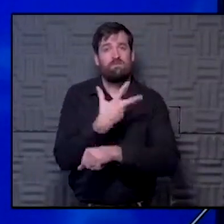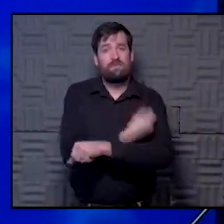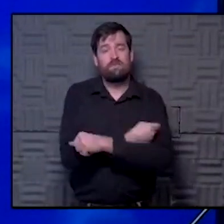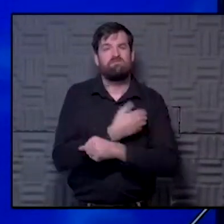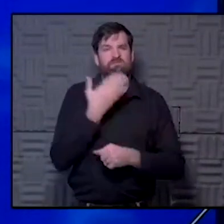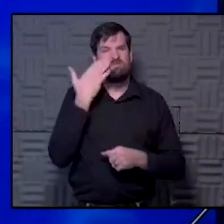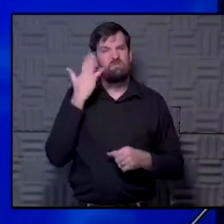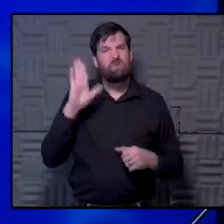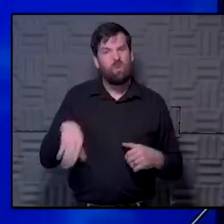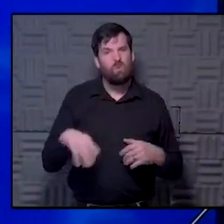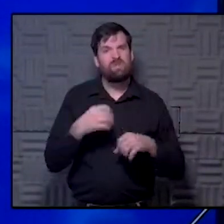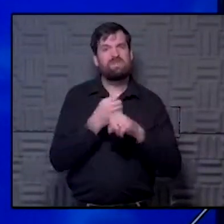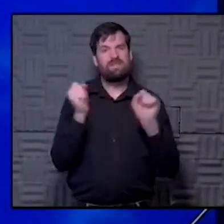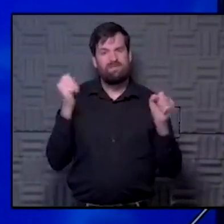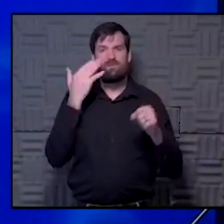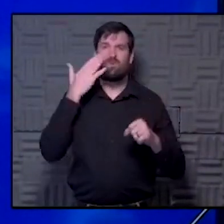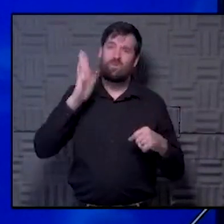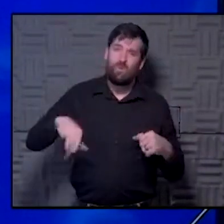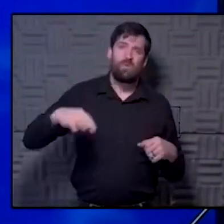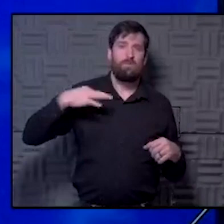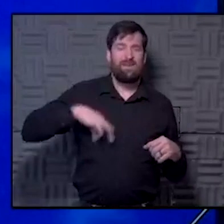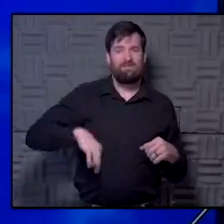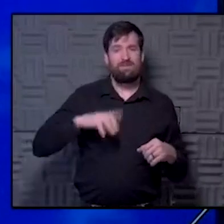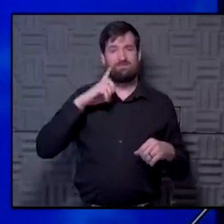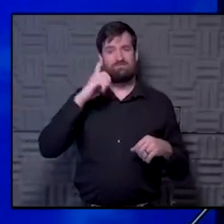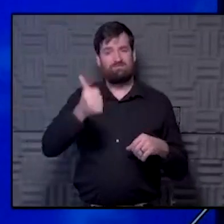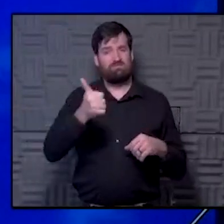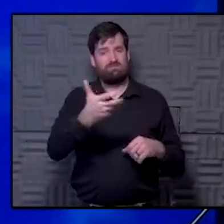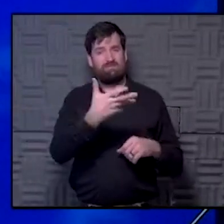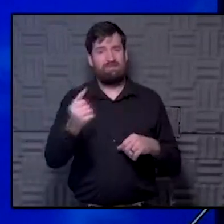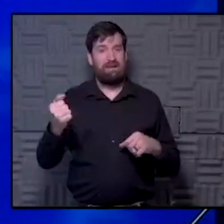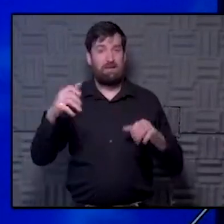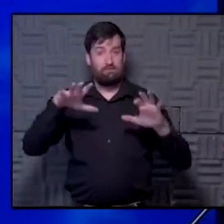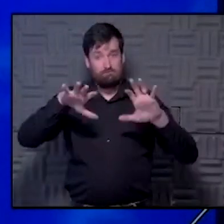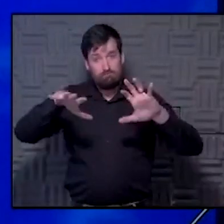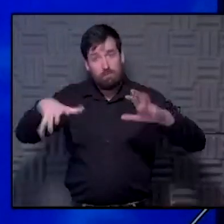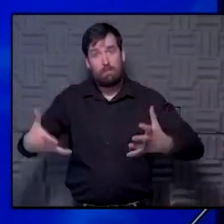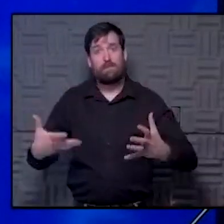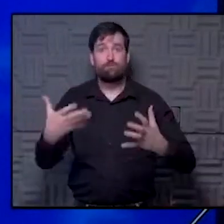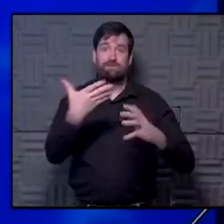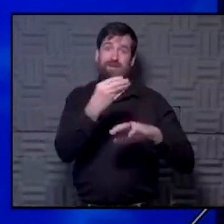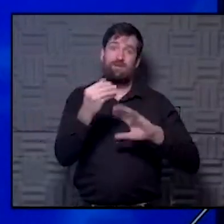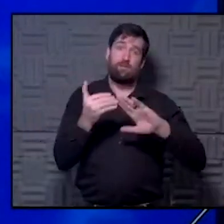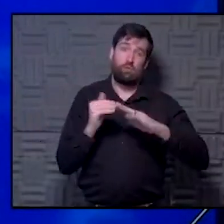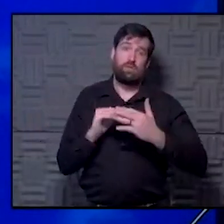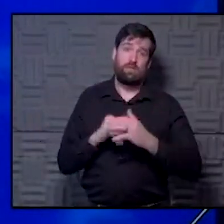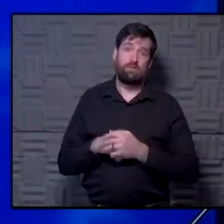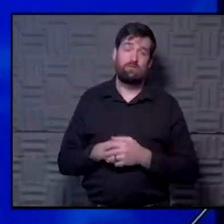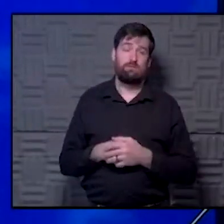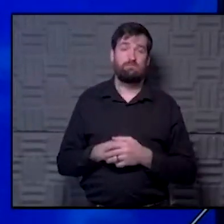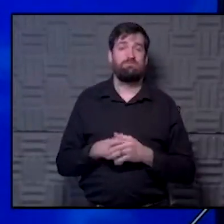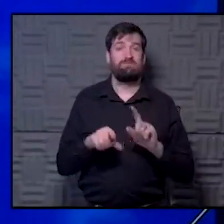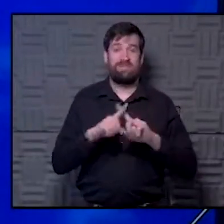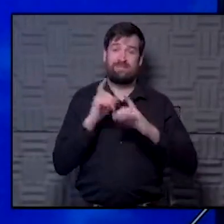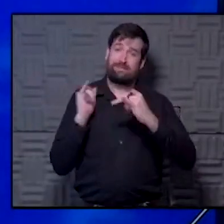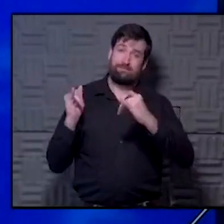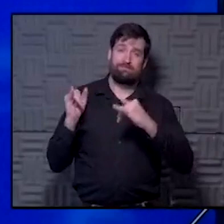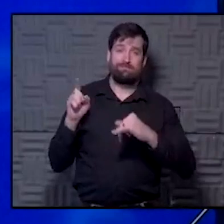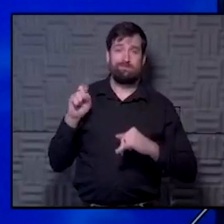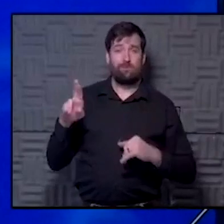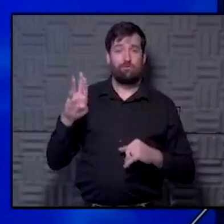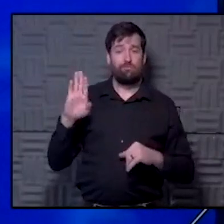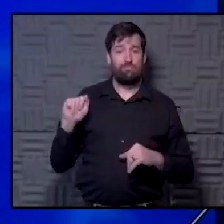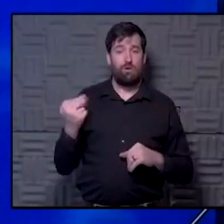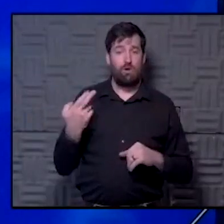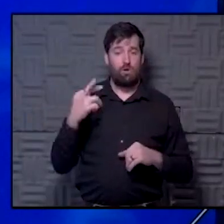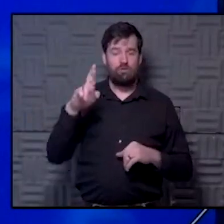We know it's safe. We know the benefit both to you individually and to our population and community. And to echo Dr. Barr, in the meantime,